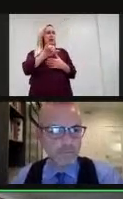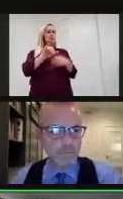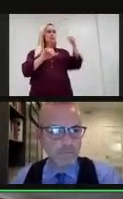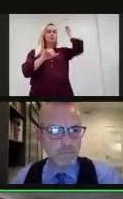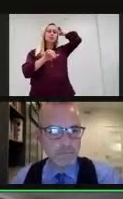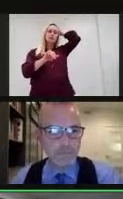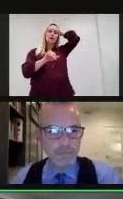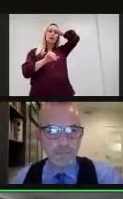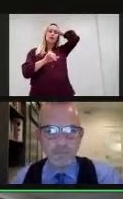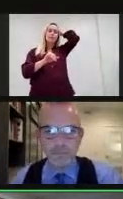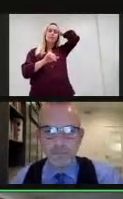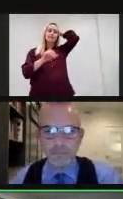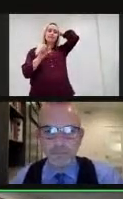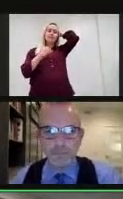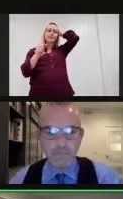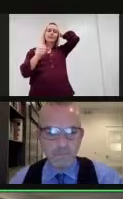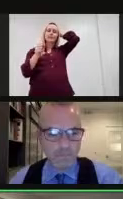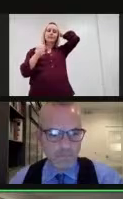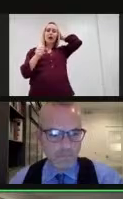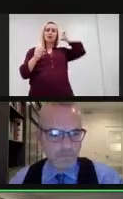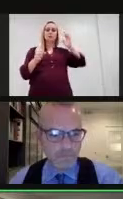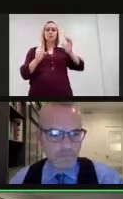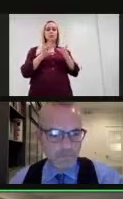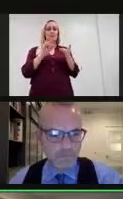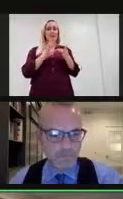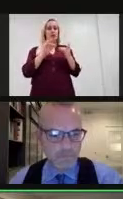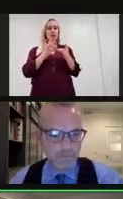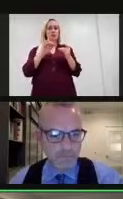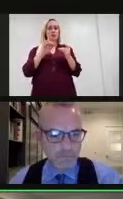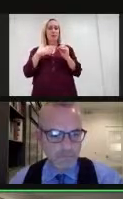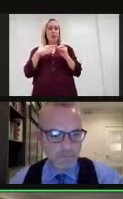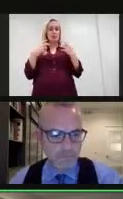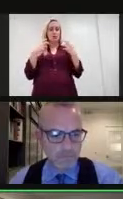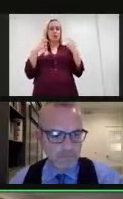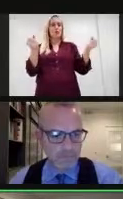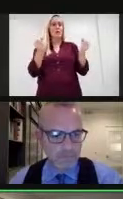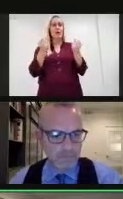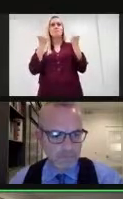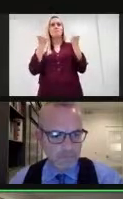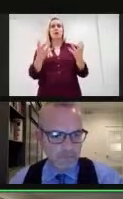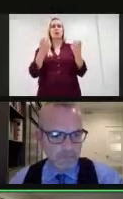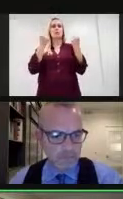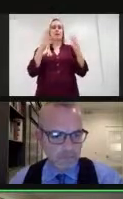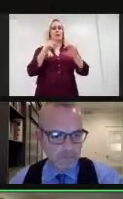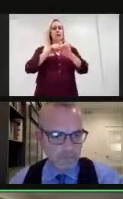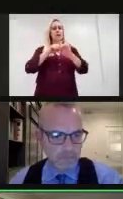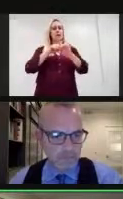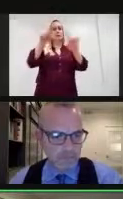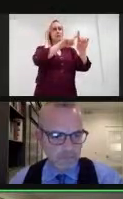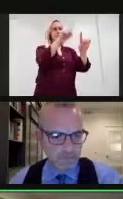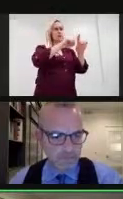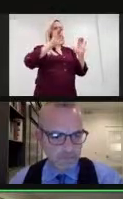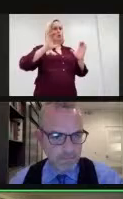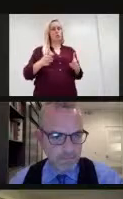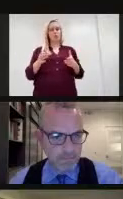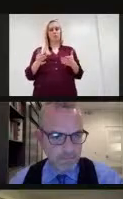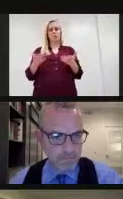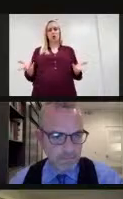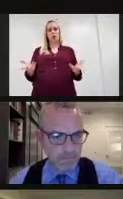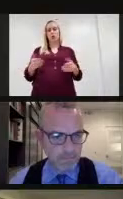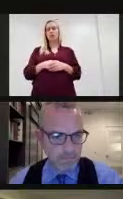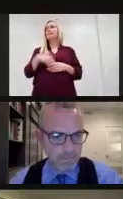very much so because it was cited as a strength by so many different groups and individuals. Thank